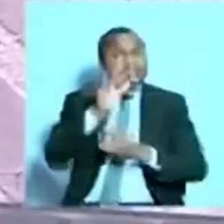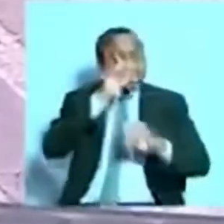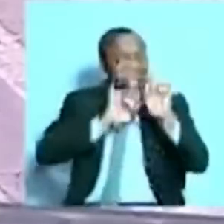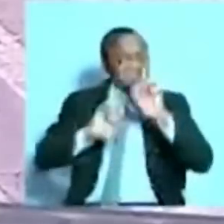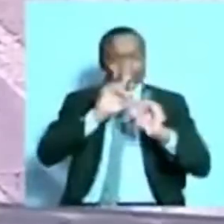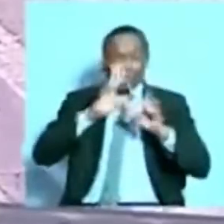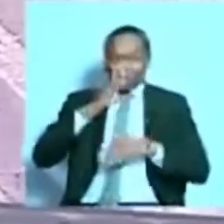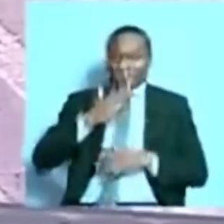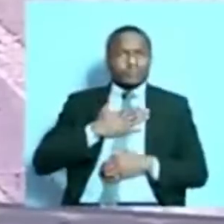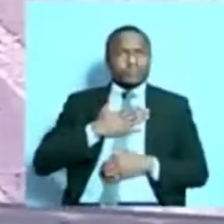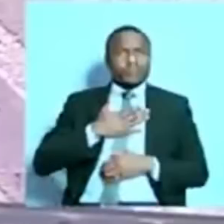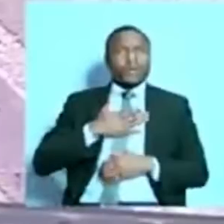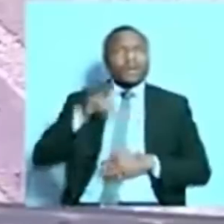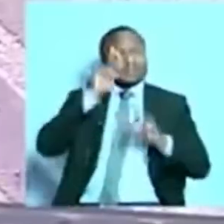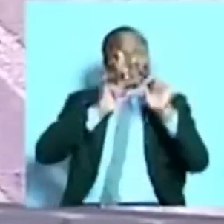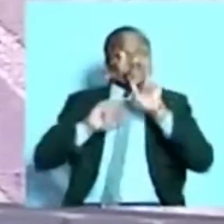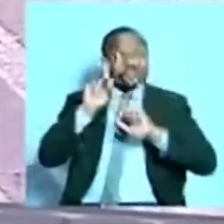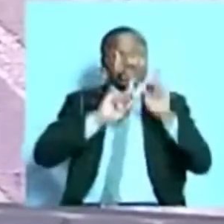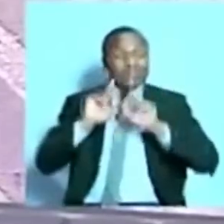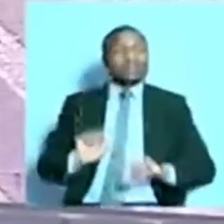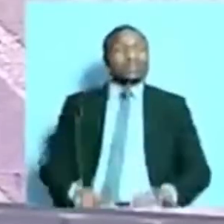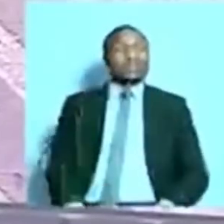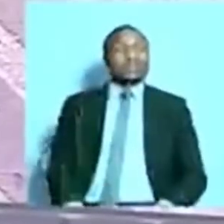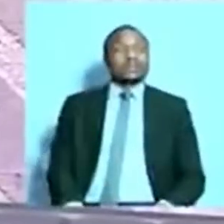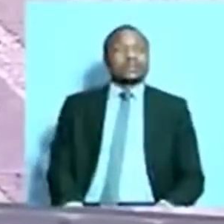of debating the speech?